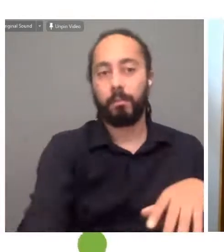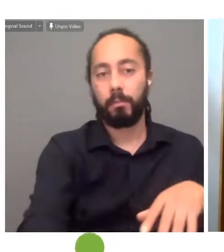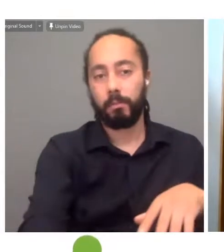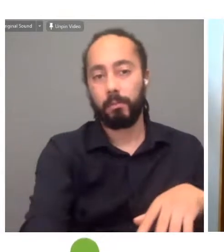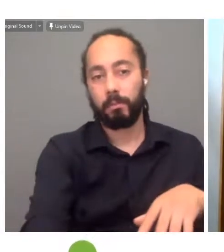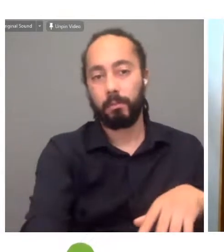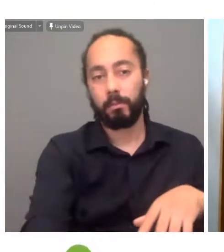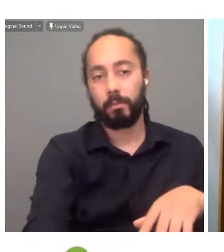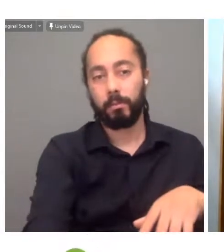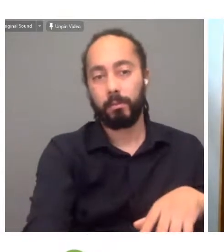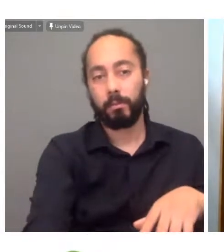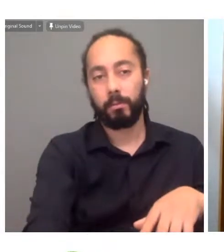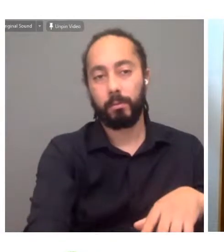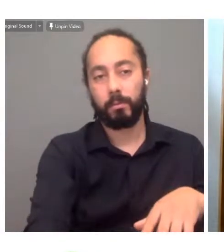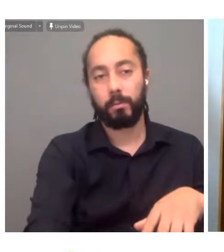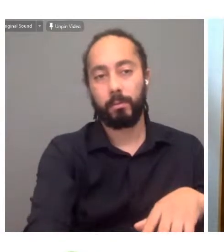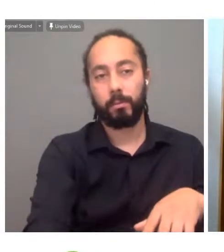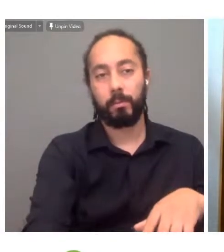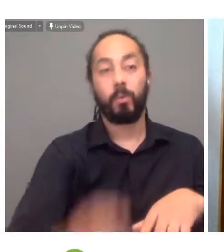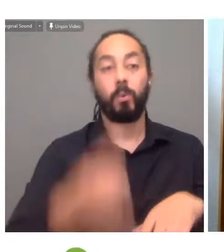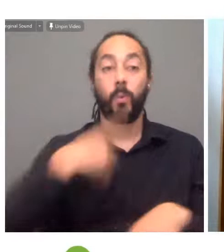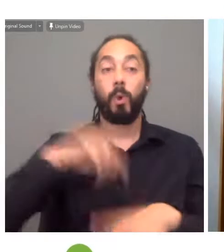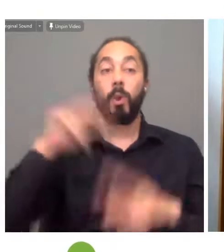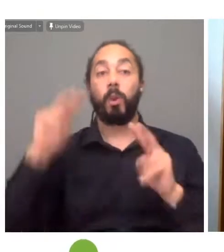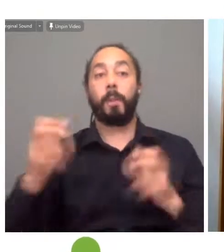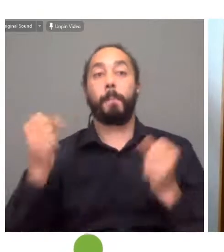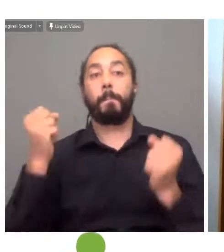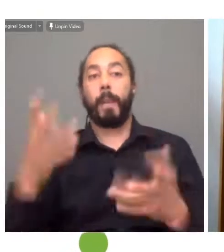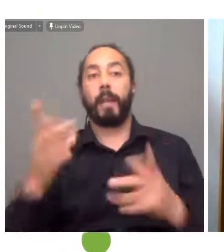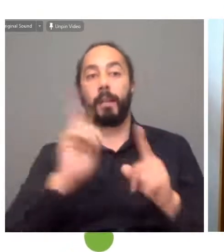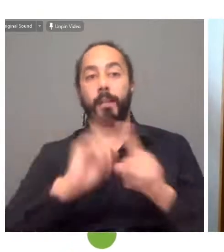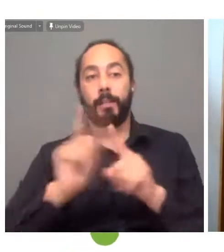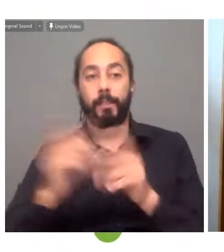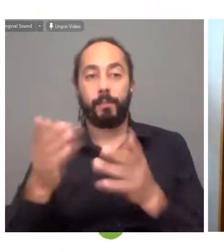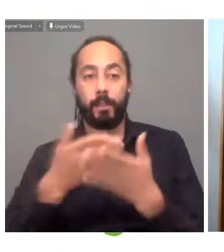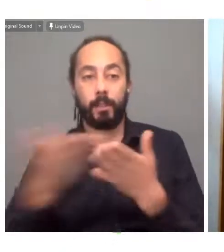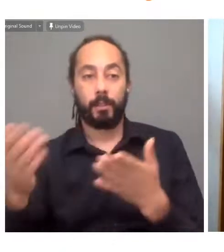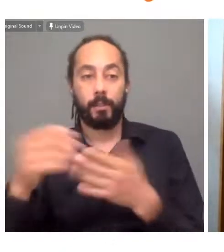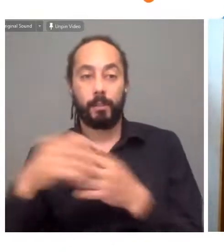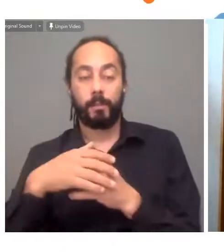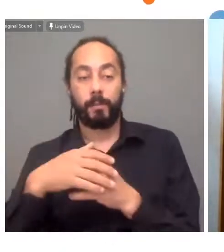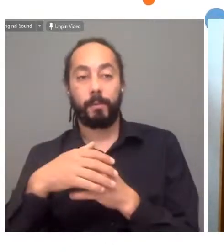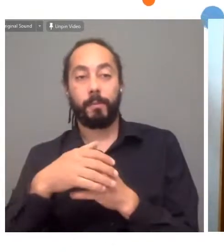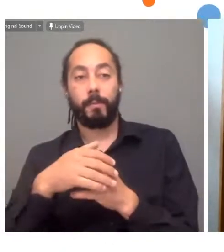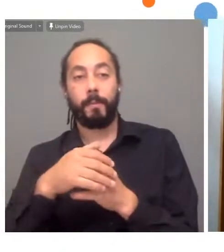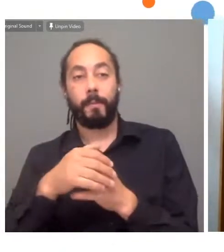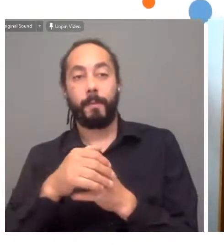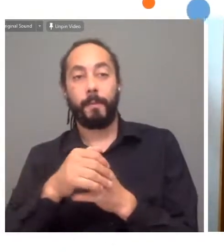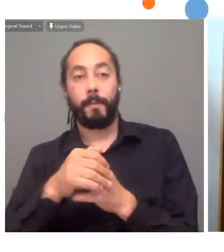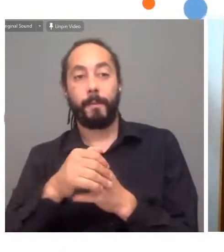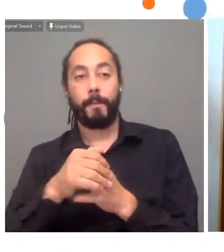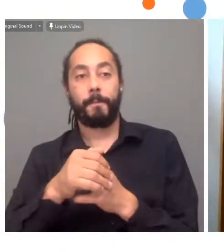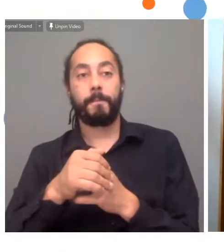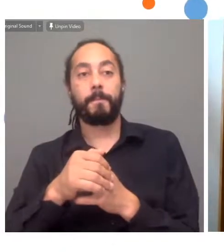range of things. Would it be specifically universal basic income? Would it be a